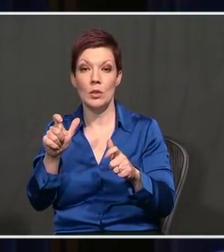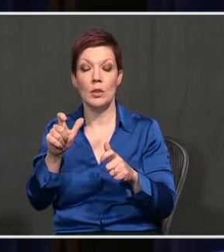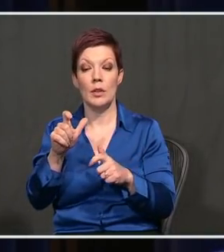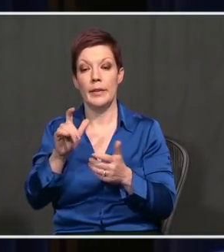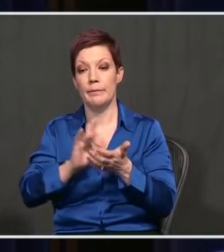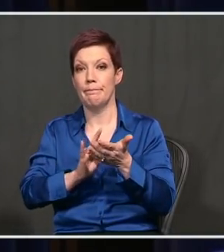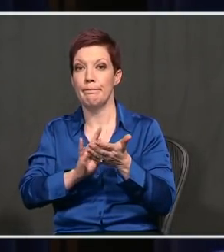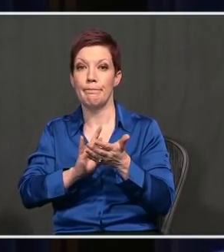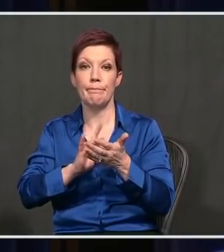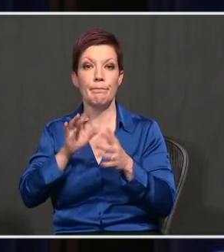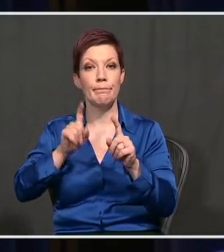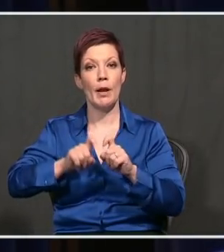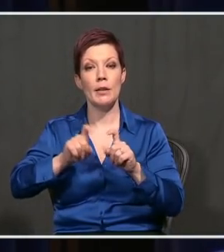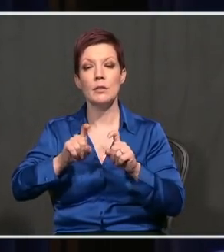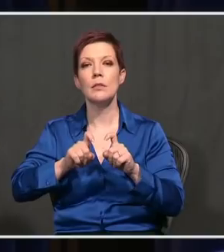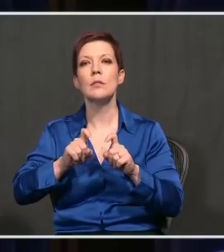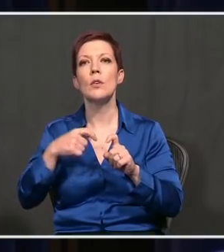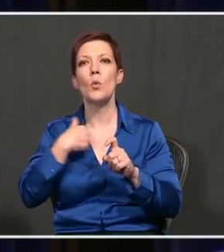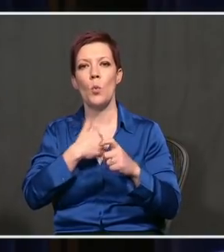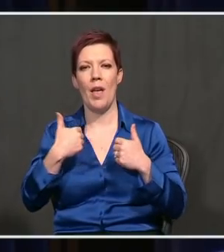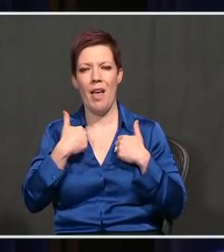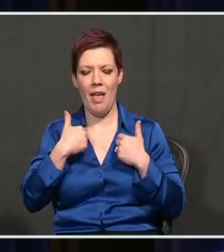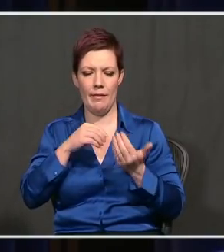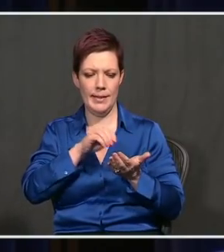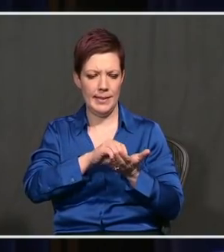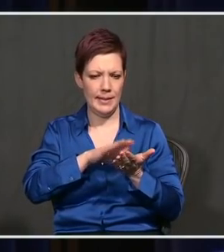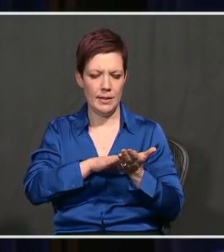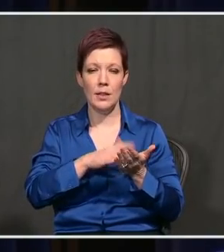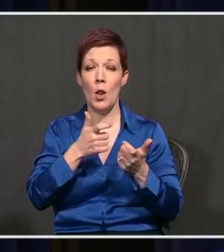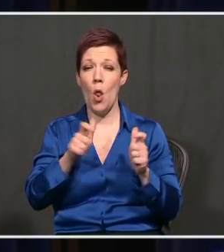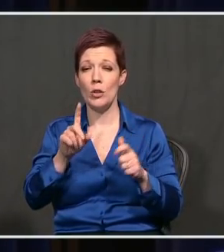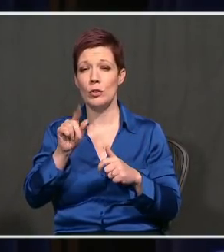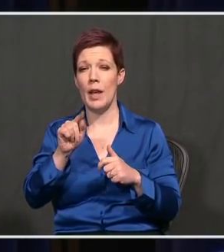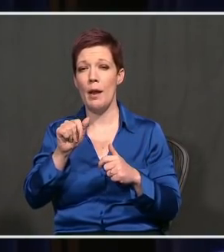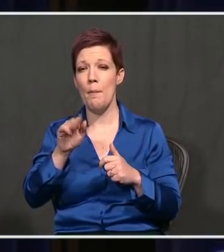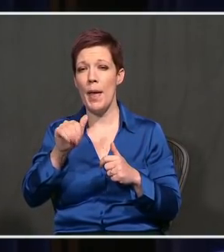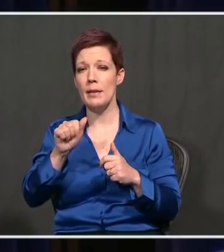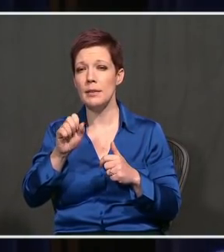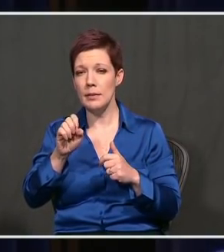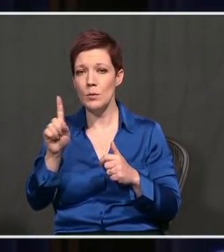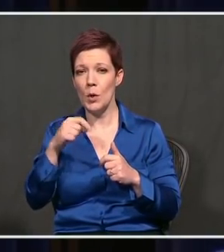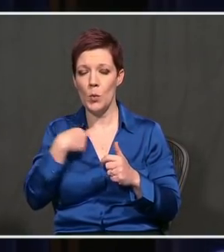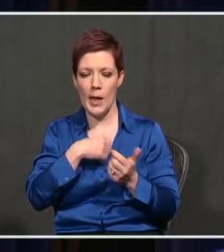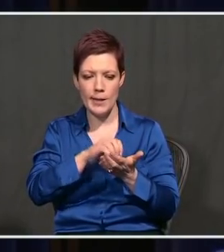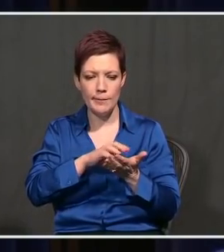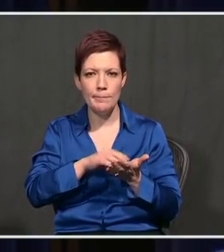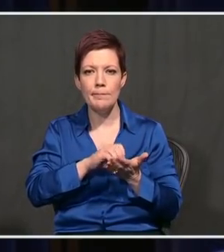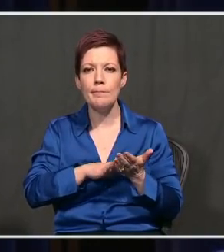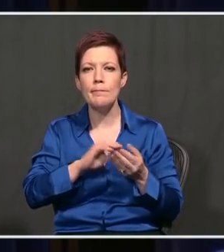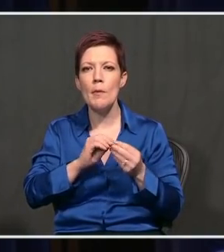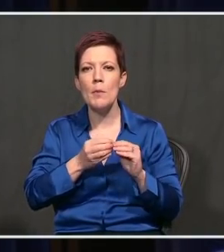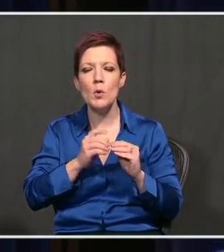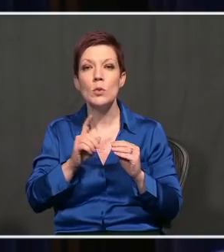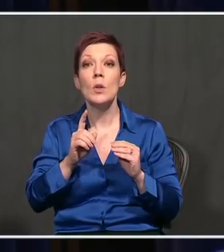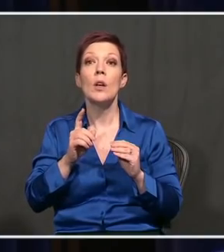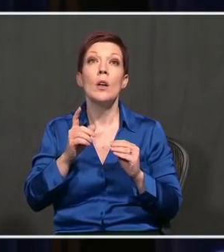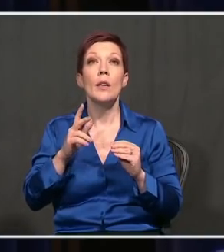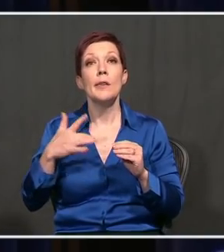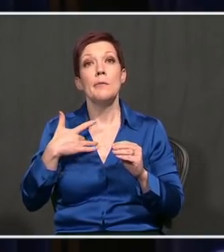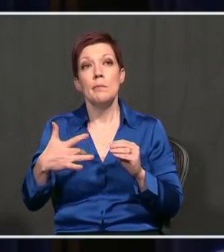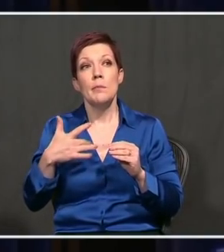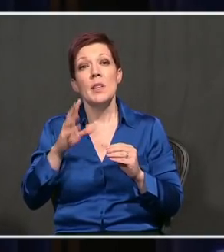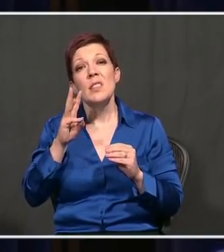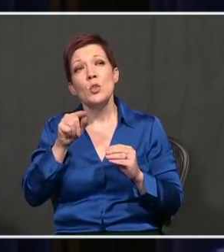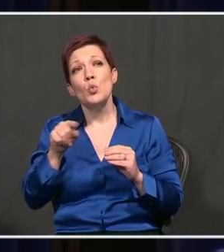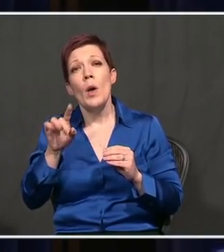larger database to document the short-term and mid-term safety of these vaccines. Normally, 6,000 to 8,000 subjects